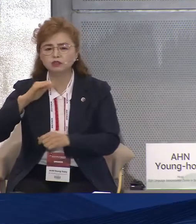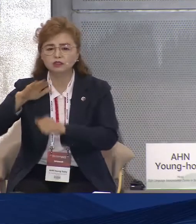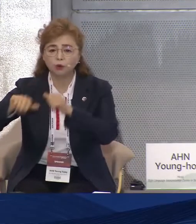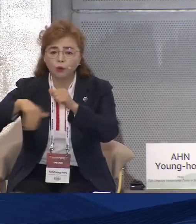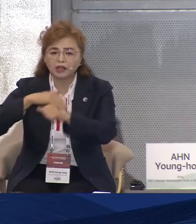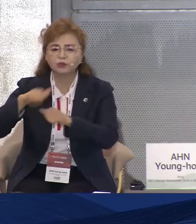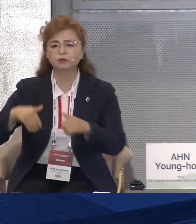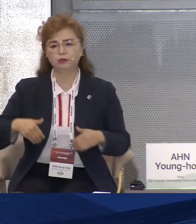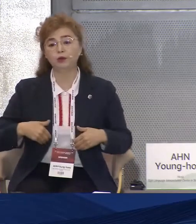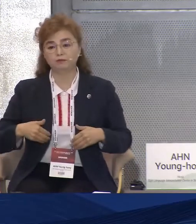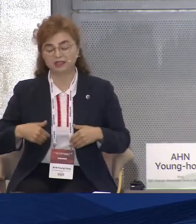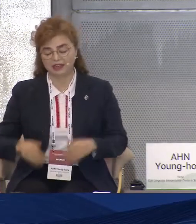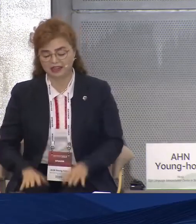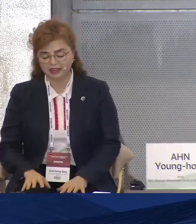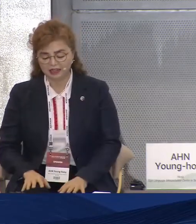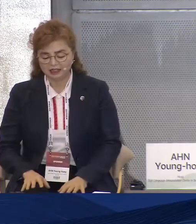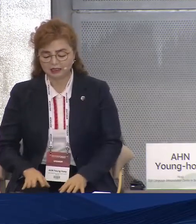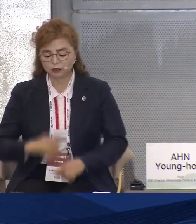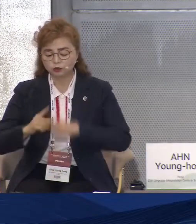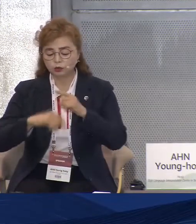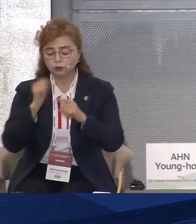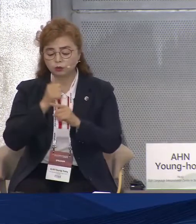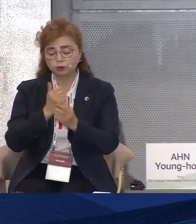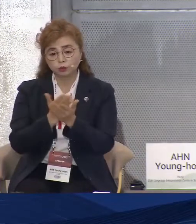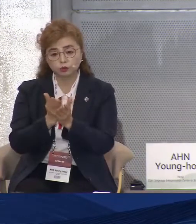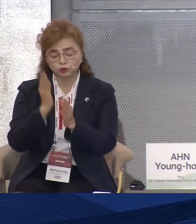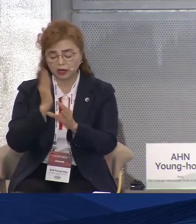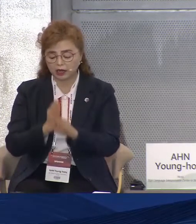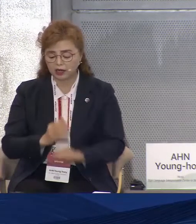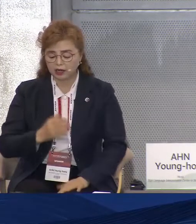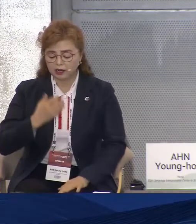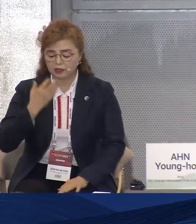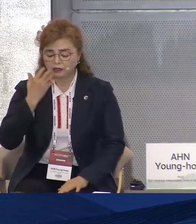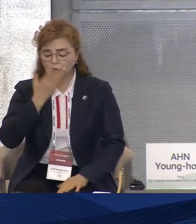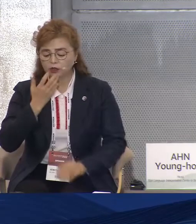to freely engage in these situations.